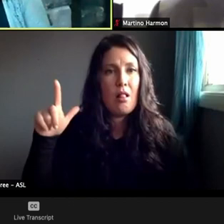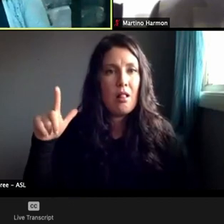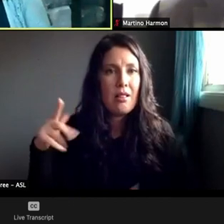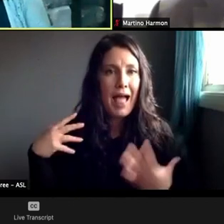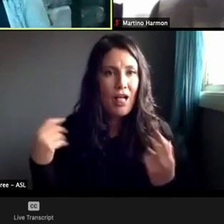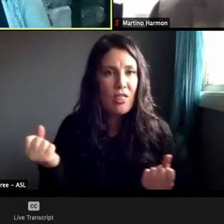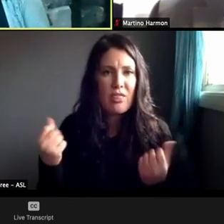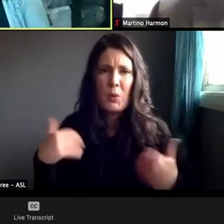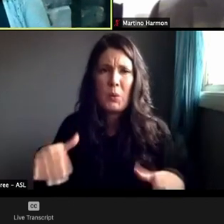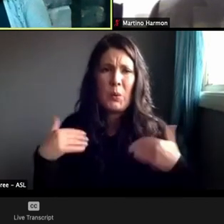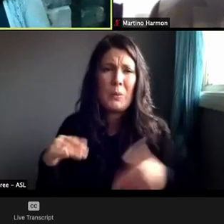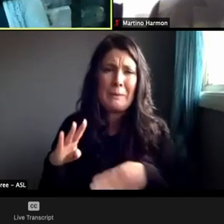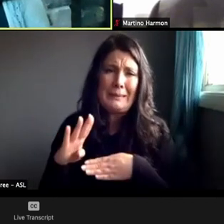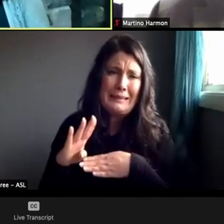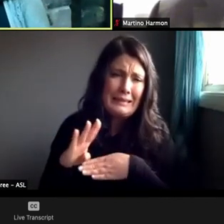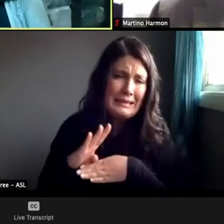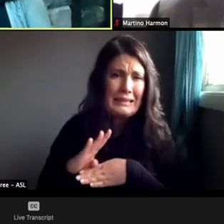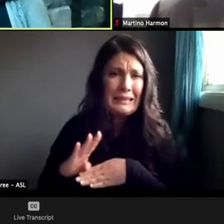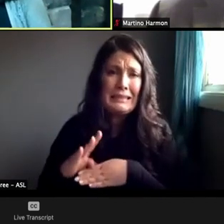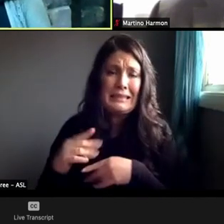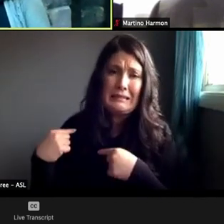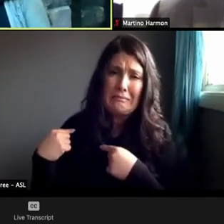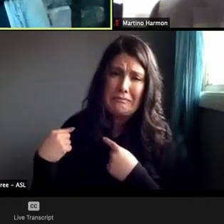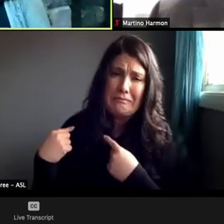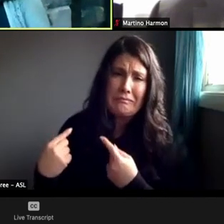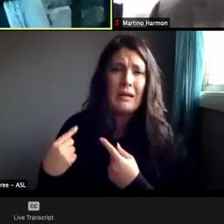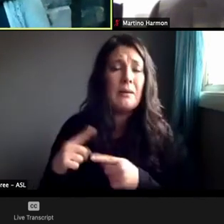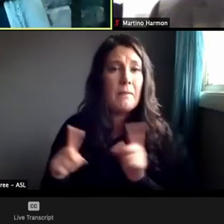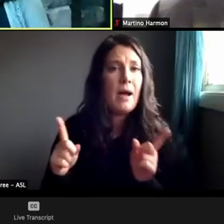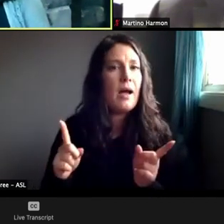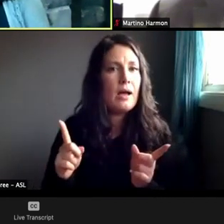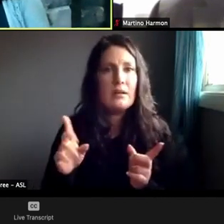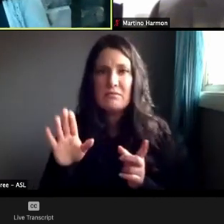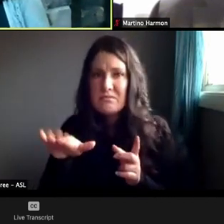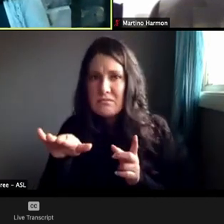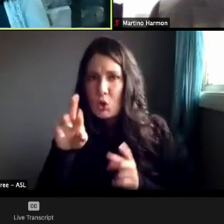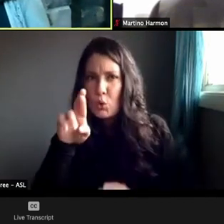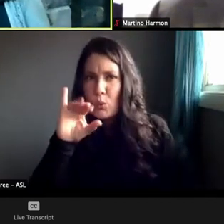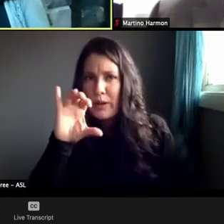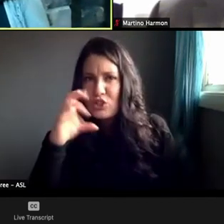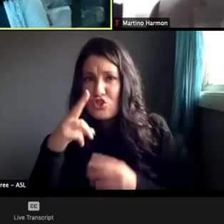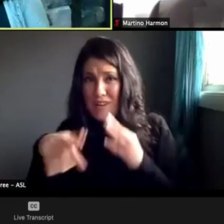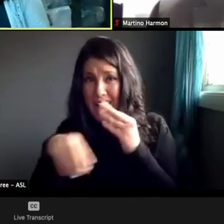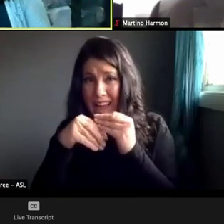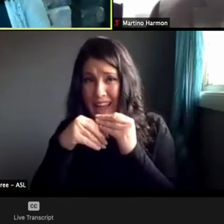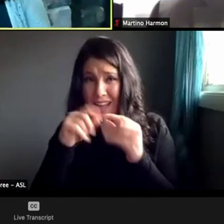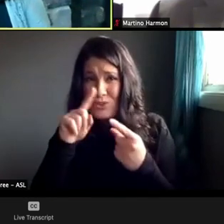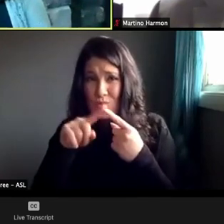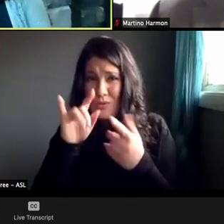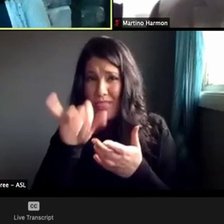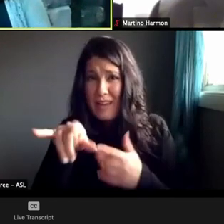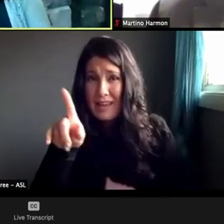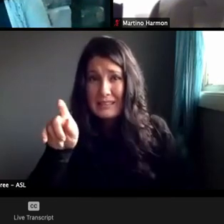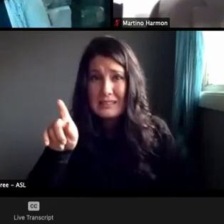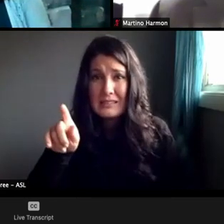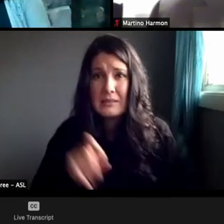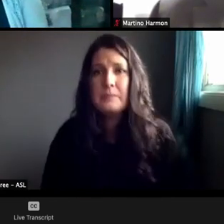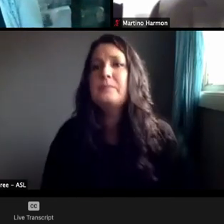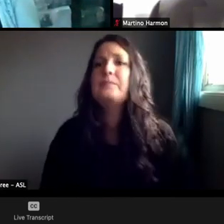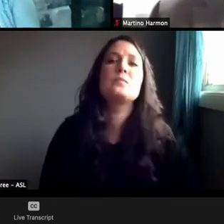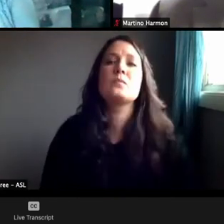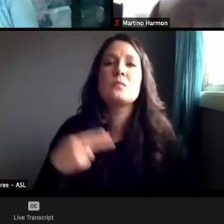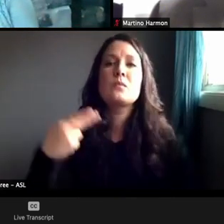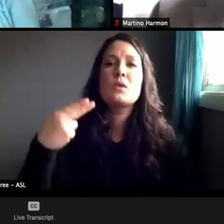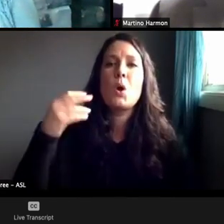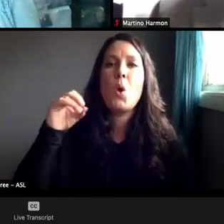weeks, but that is the entry point. I don't know, Rich, if you have anything to add to that. Yeah, I